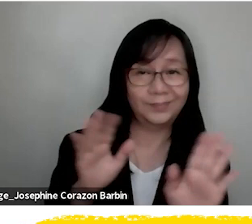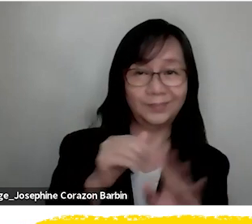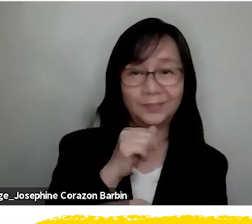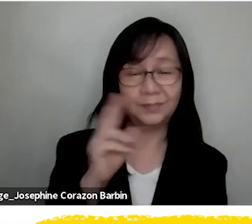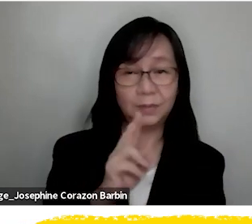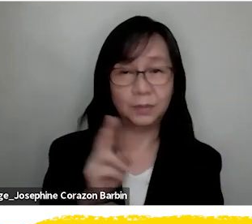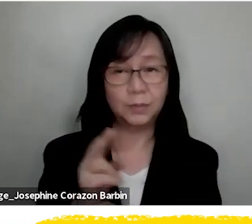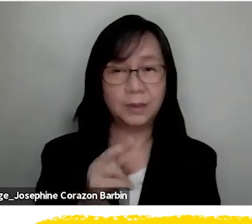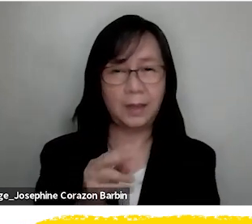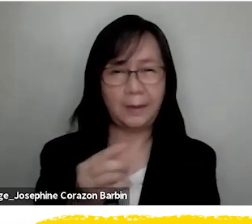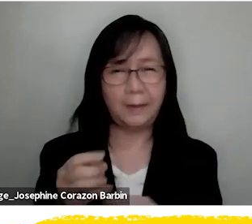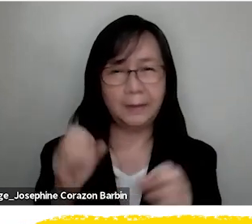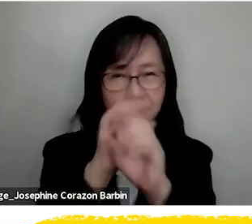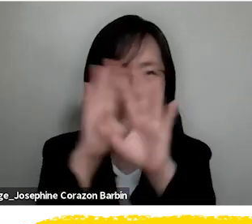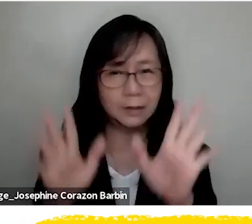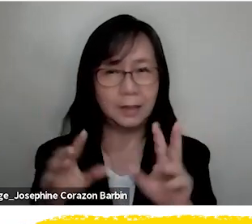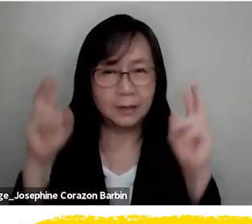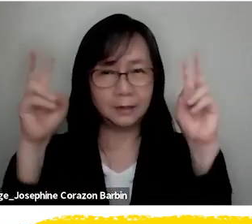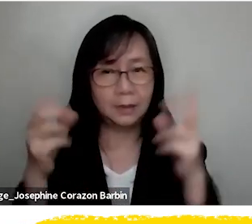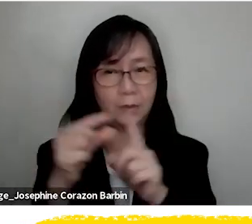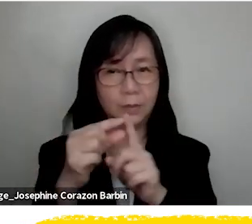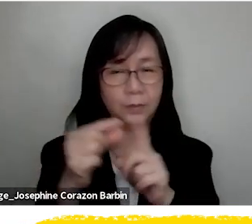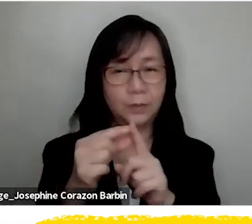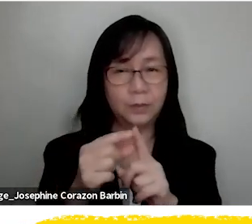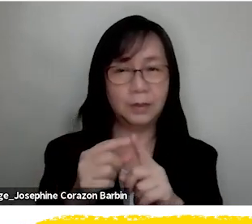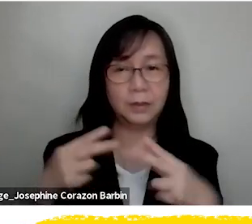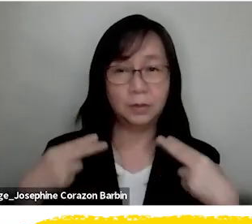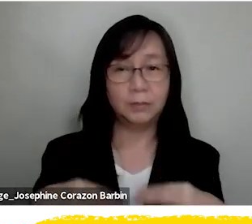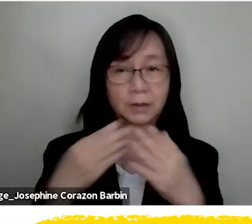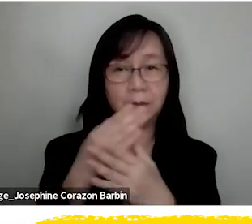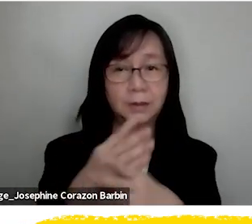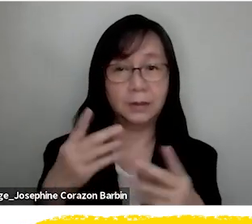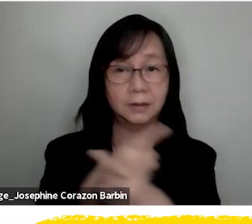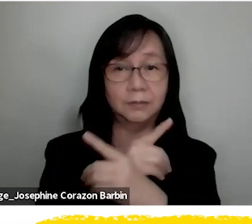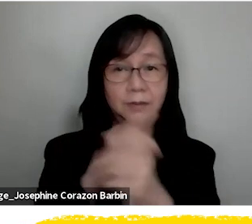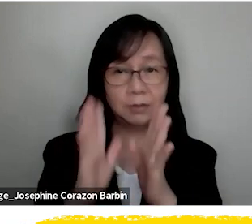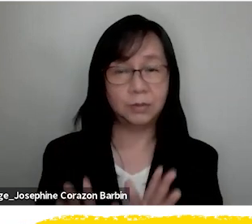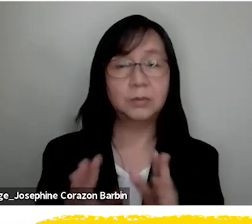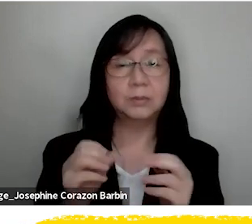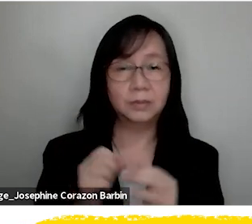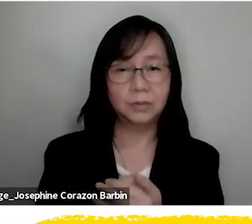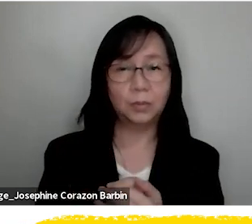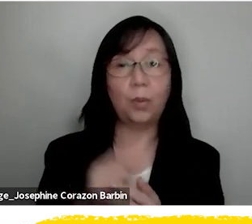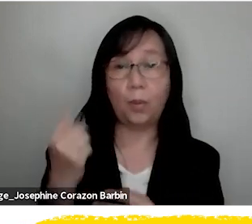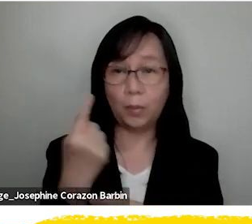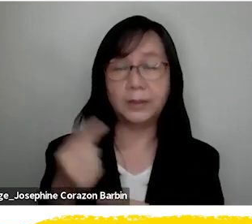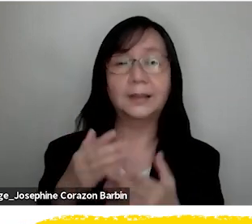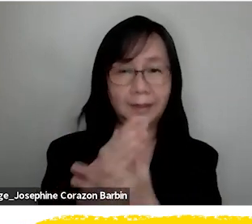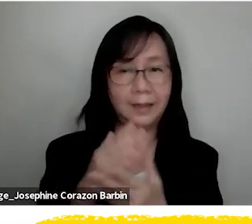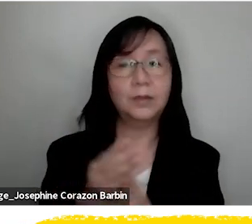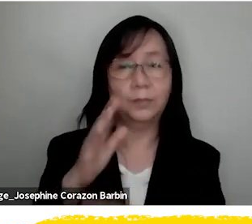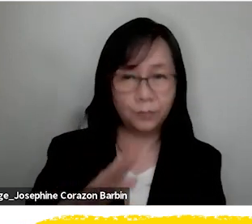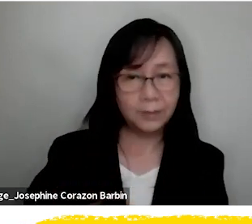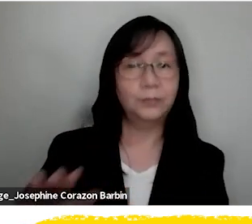mention explicitly the terminology human rights defenders. Talks just about the right of